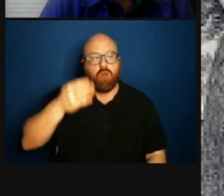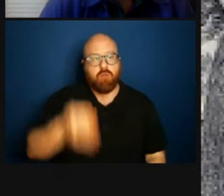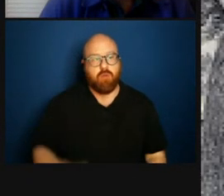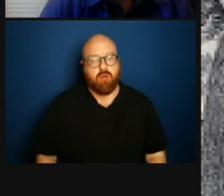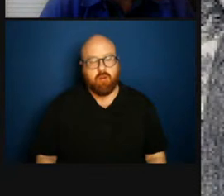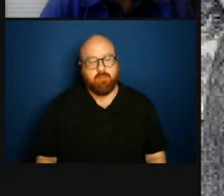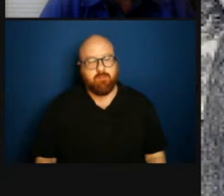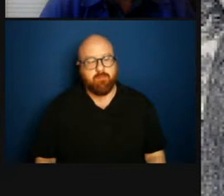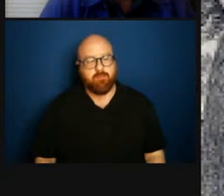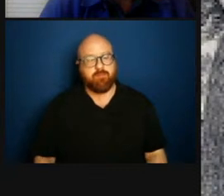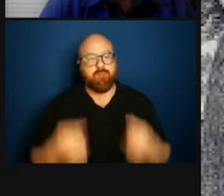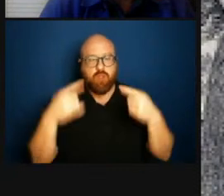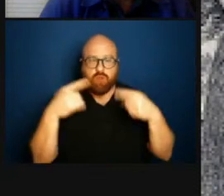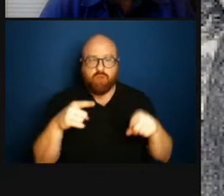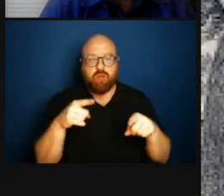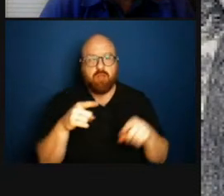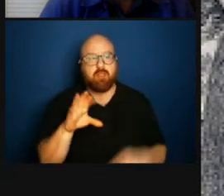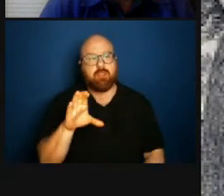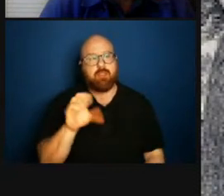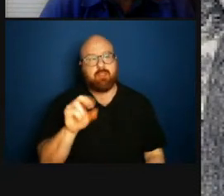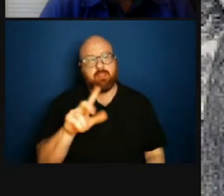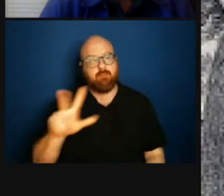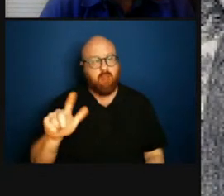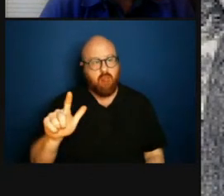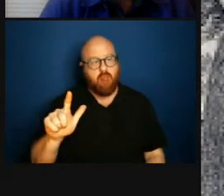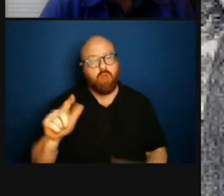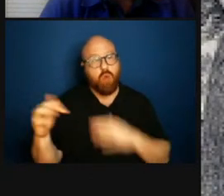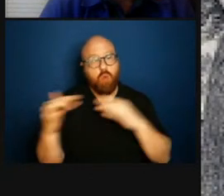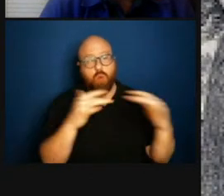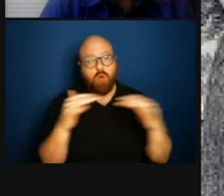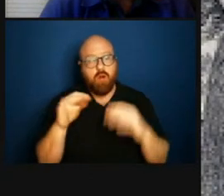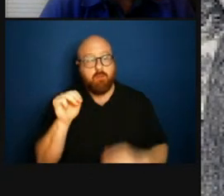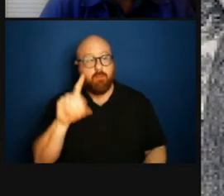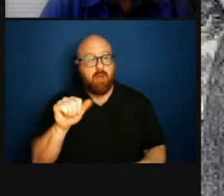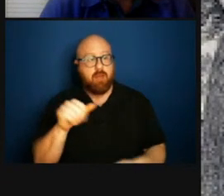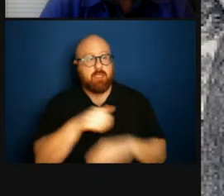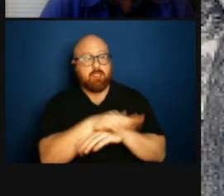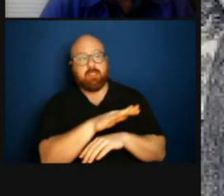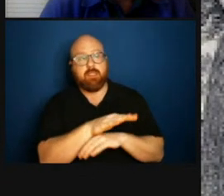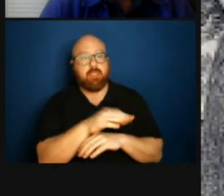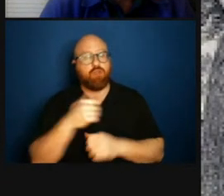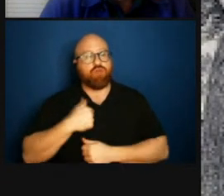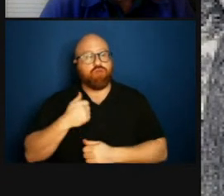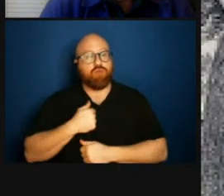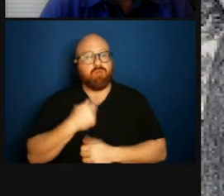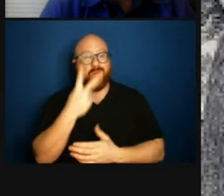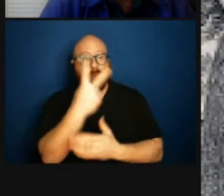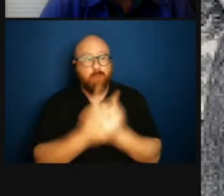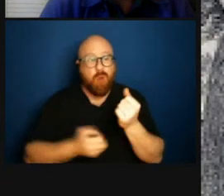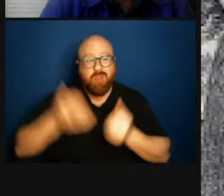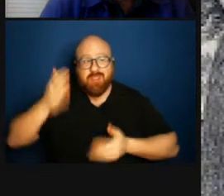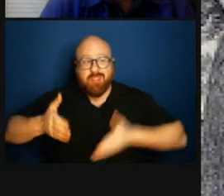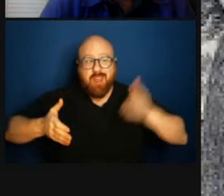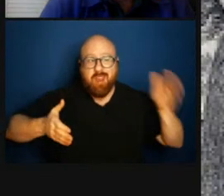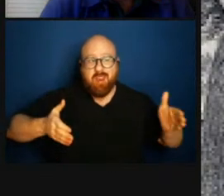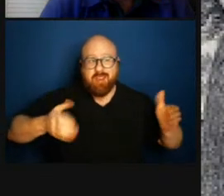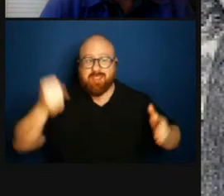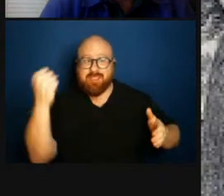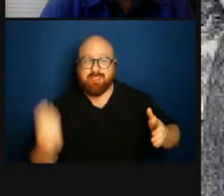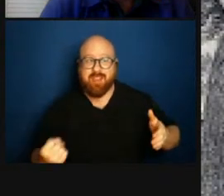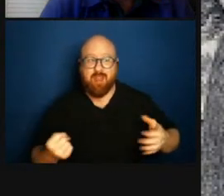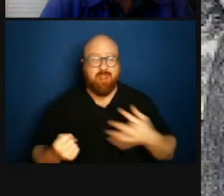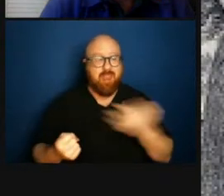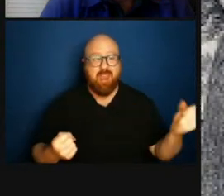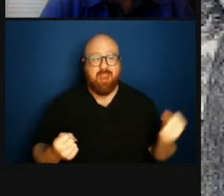War, Maryland sent troops to both sides and two First Maryland regiments, one U.S. and one C.S., clashed